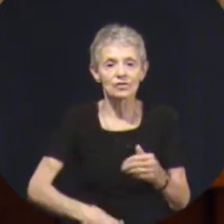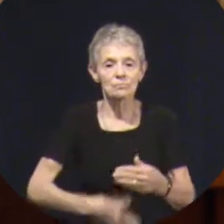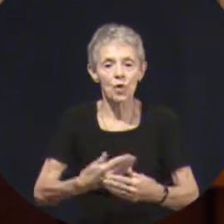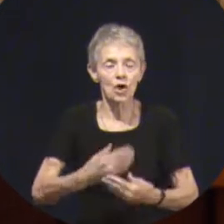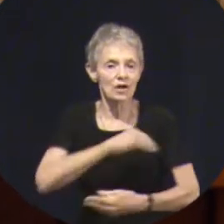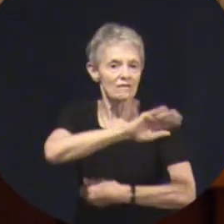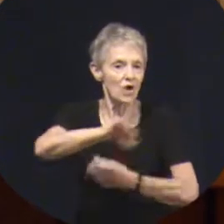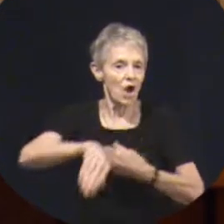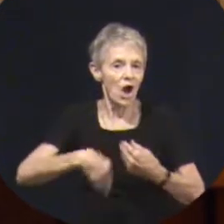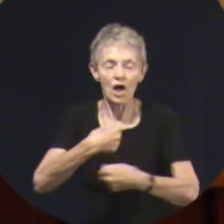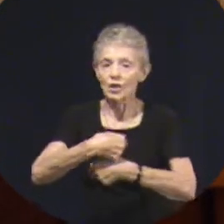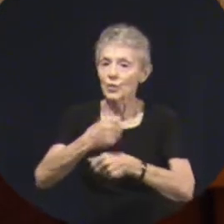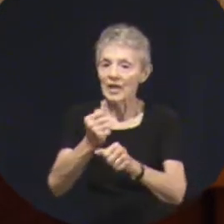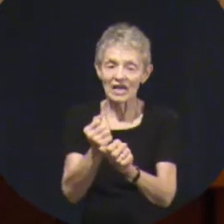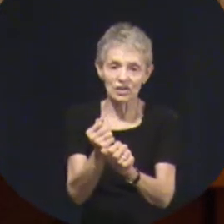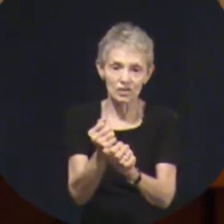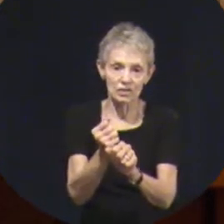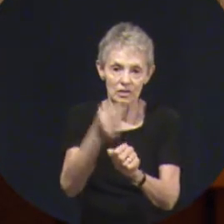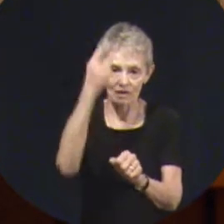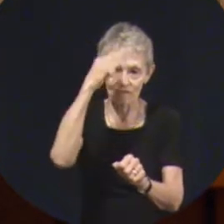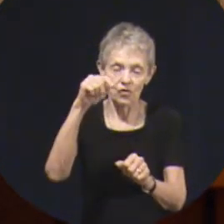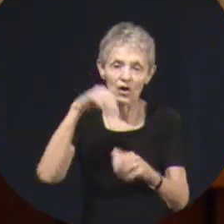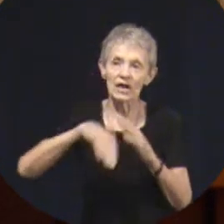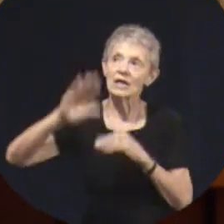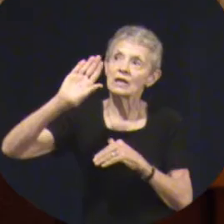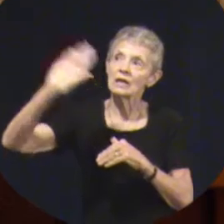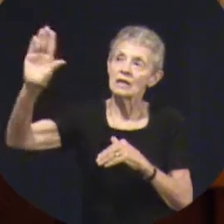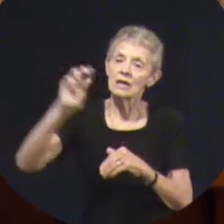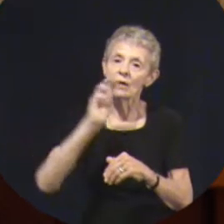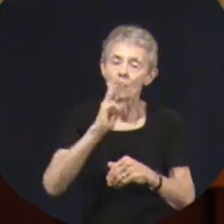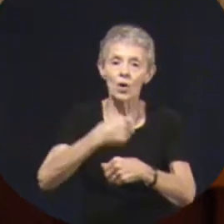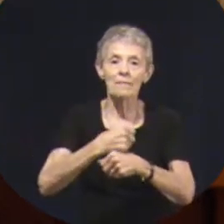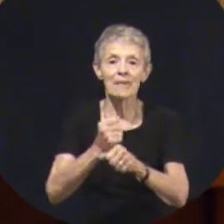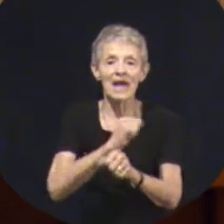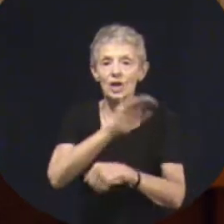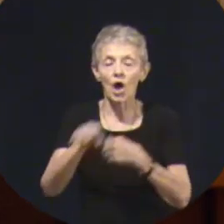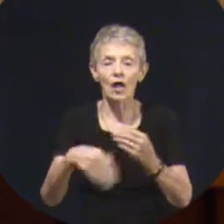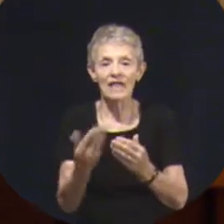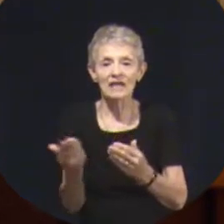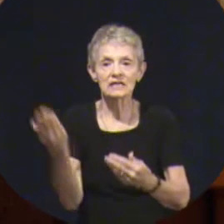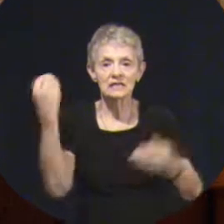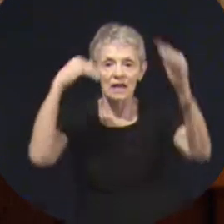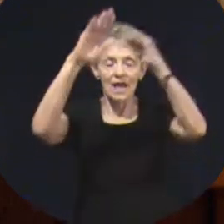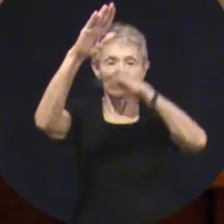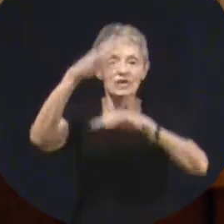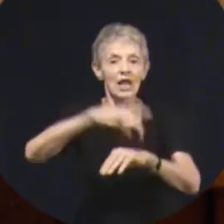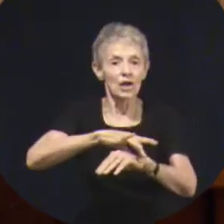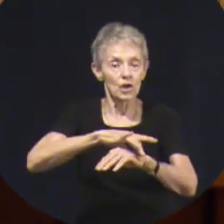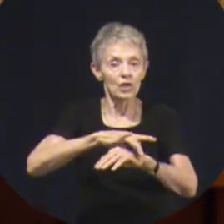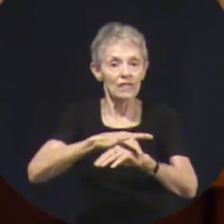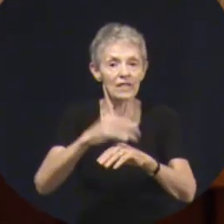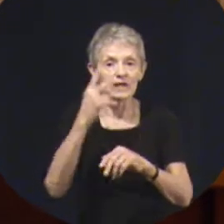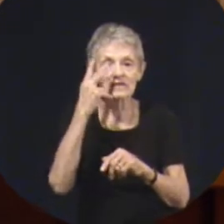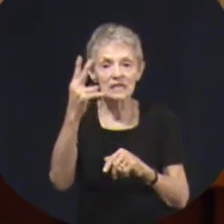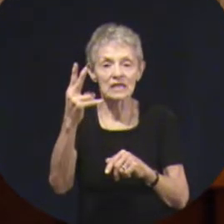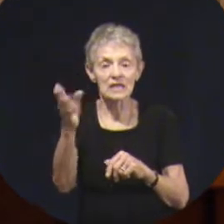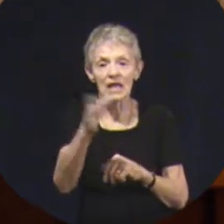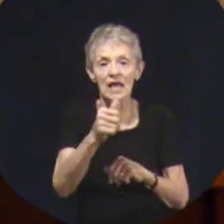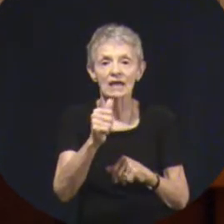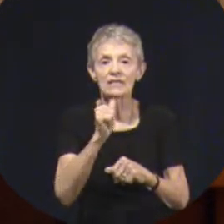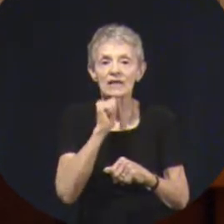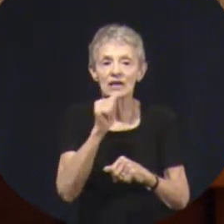creation. For in Him were created all things in heaven and on earth, the visible